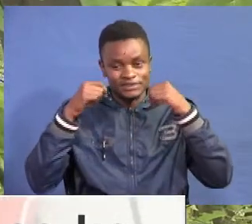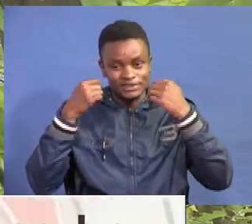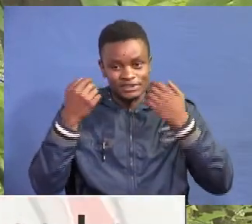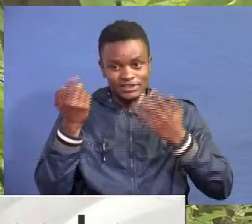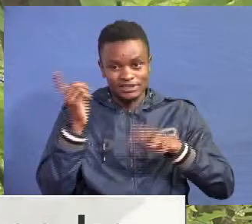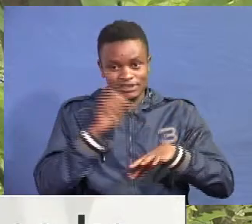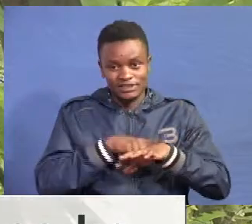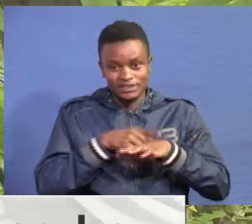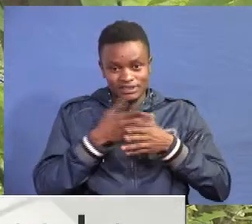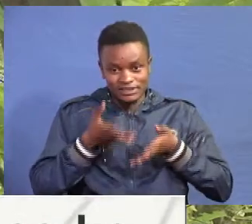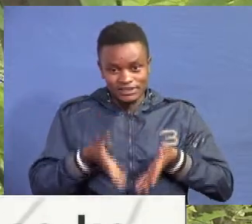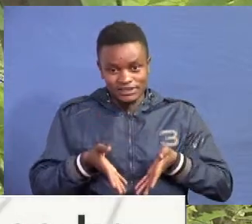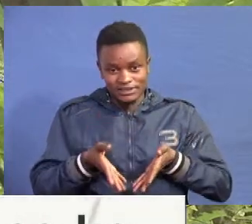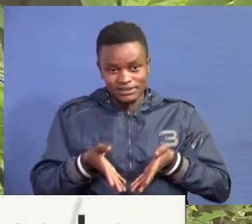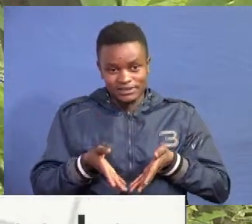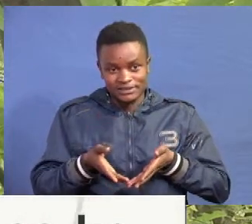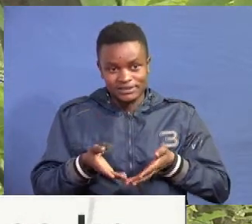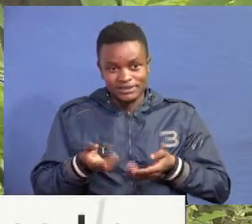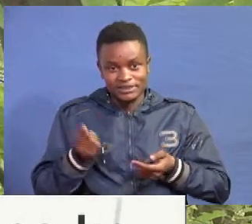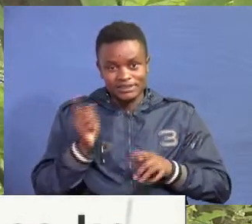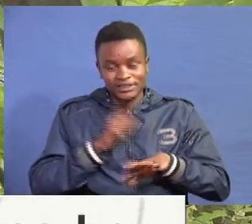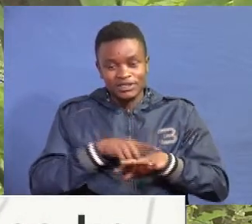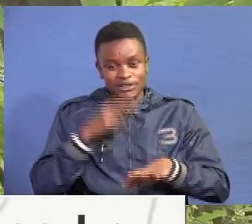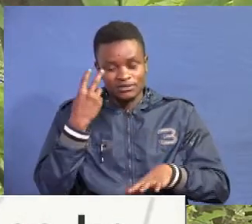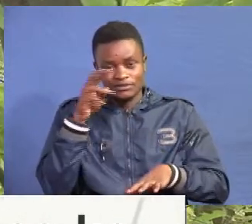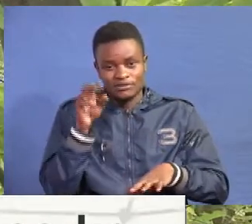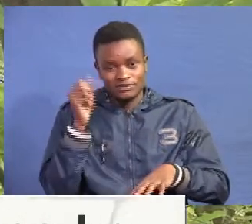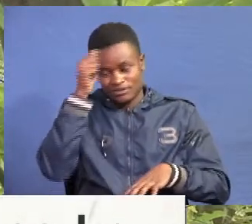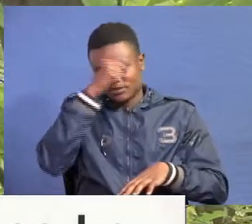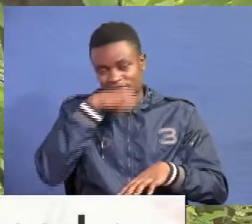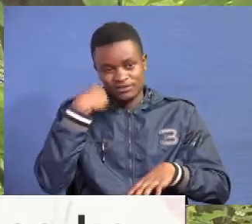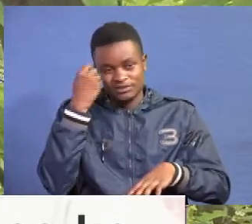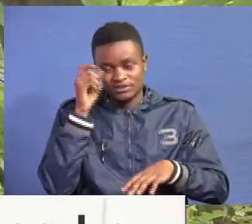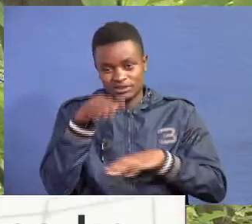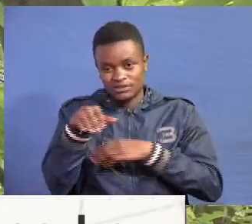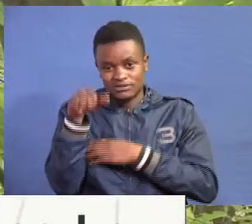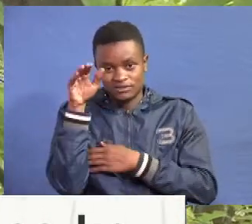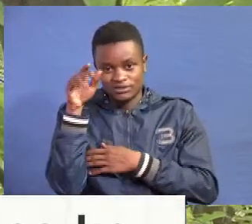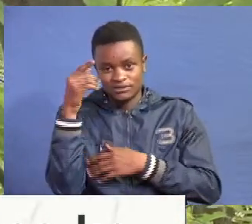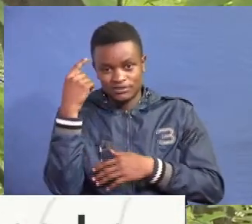And when you look at Africa, the question of AGOA